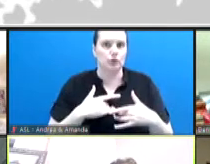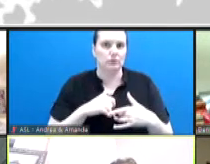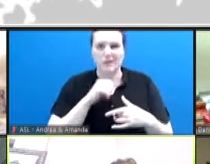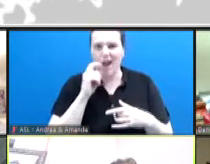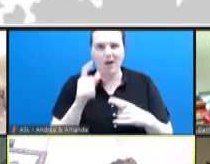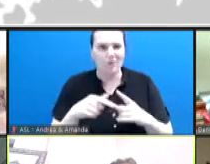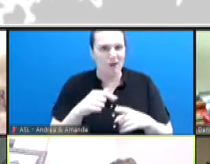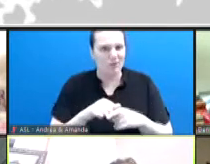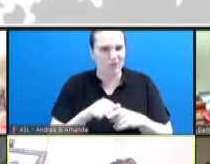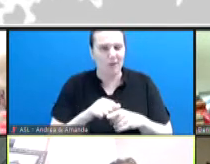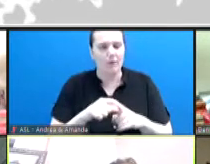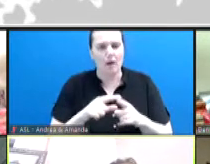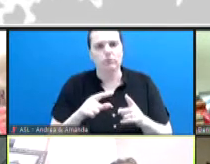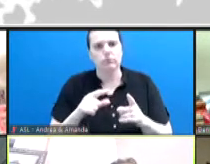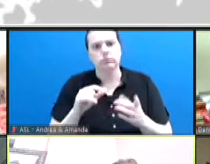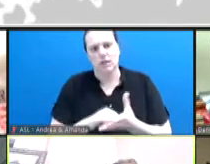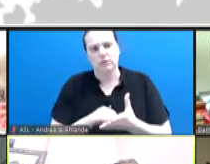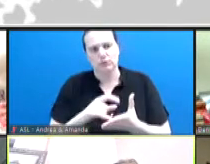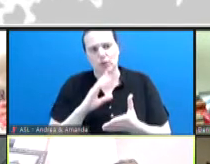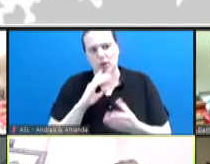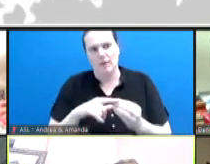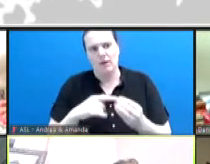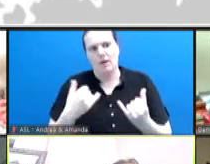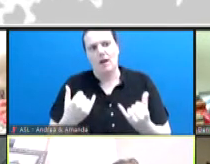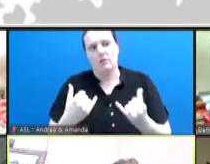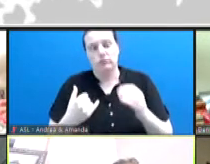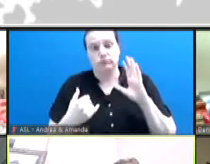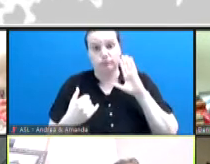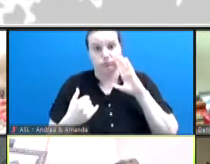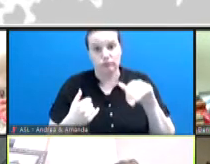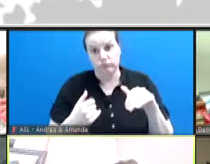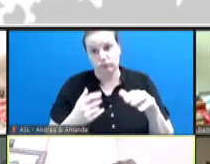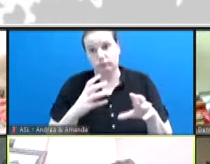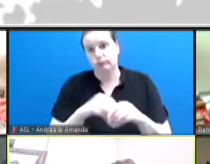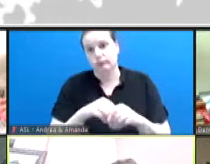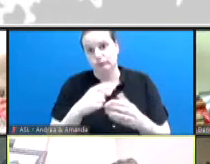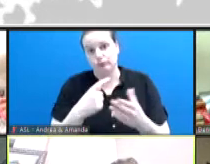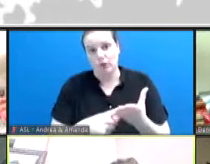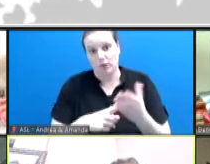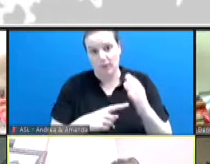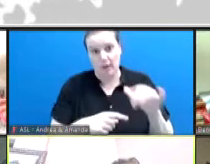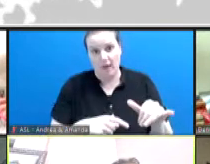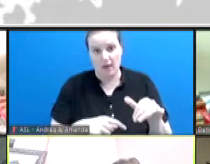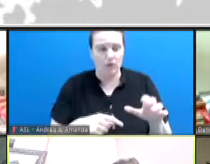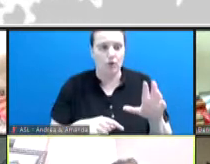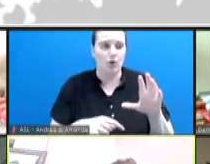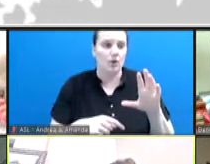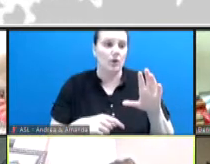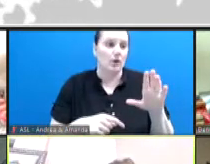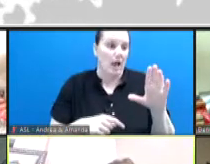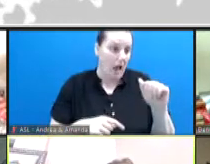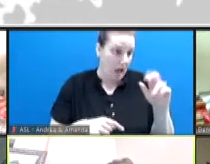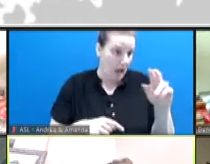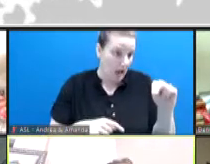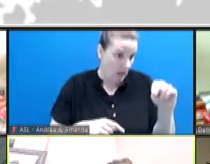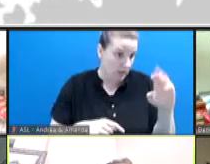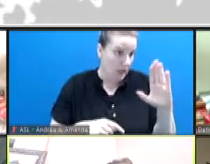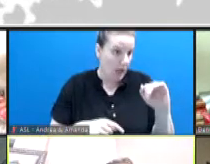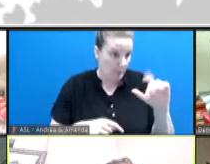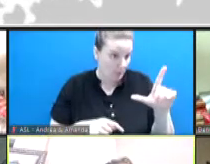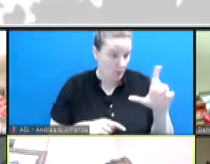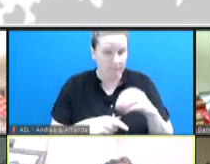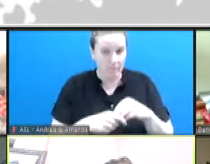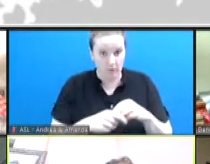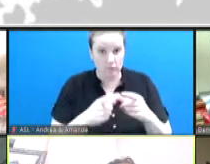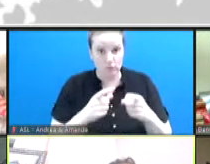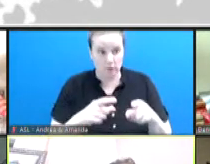training, but that's what we're talking about right now, that I know I have been talking about it. I know my colleague Ann Campbell has been talking about it, especially during our settlement